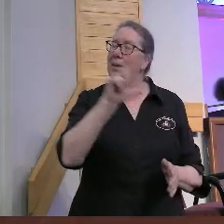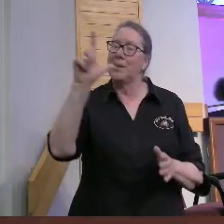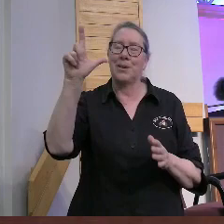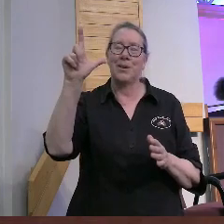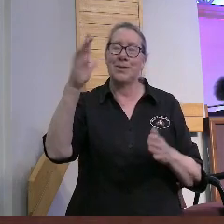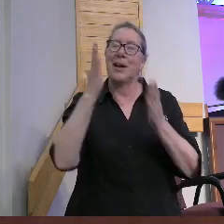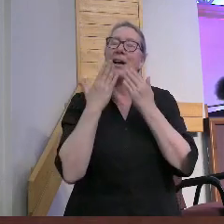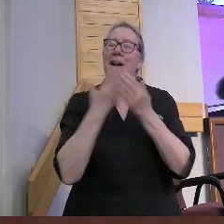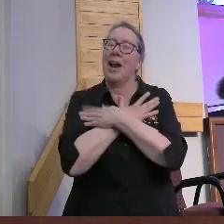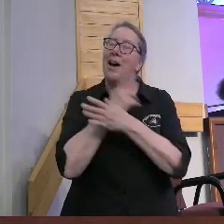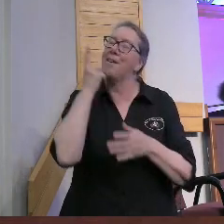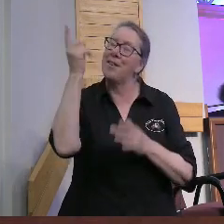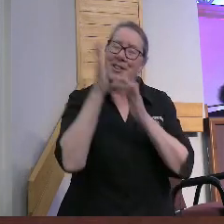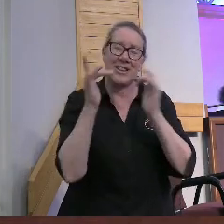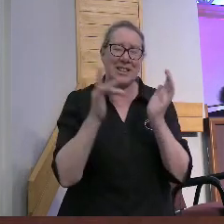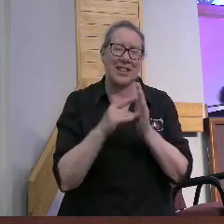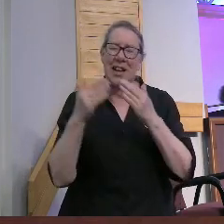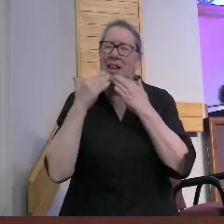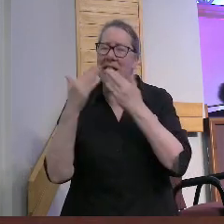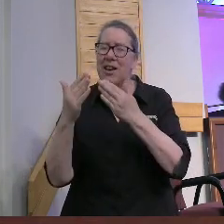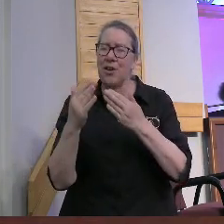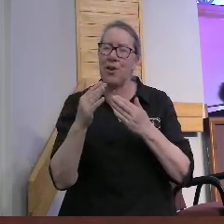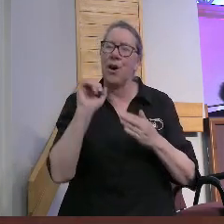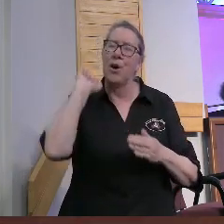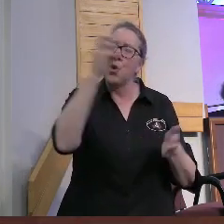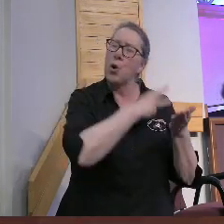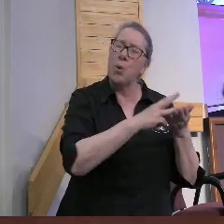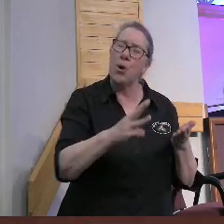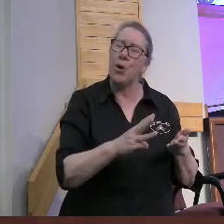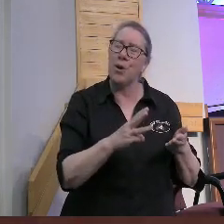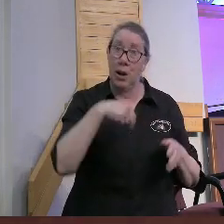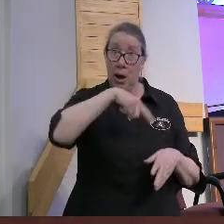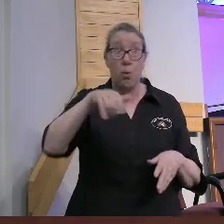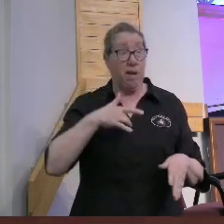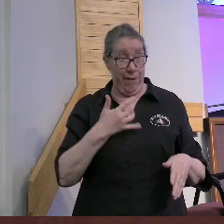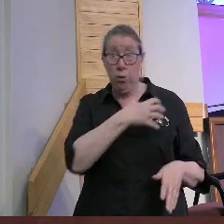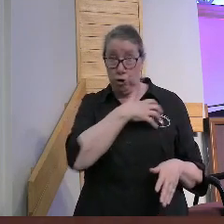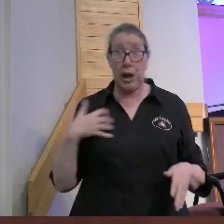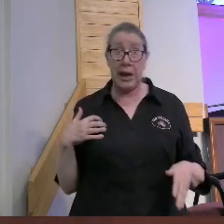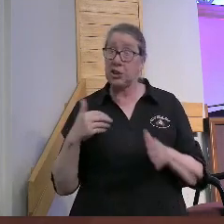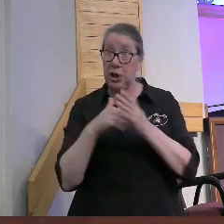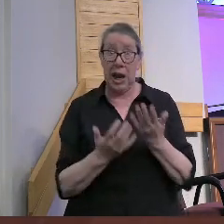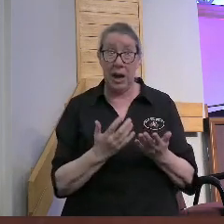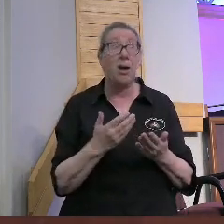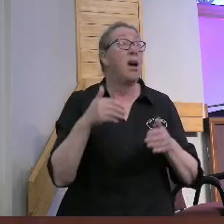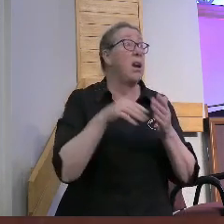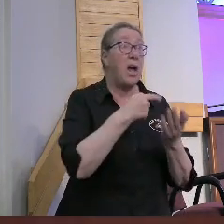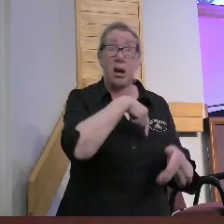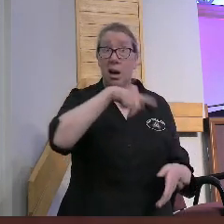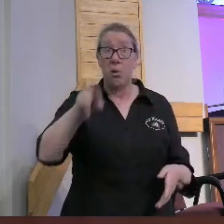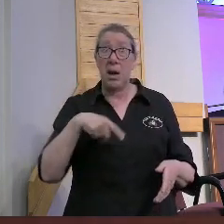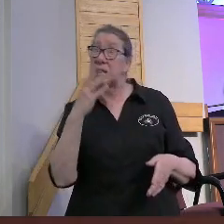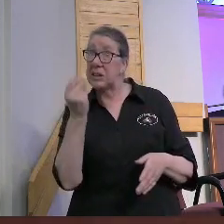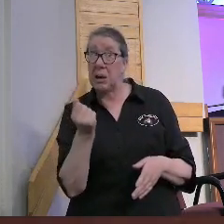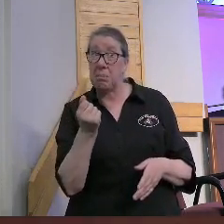for your word. Lord, we feel encouraged. Lord God, we feel challenged because some of us right now are really worried. Oh God,